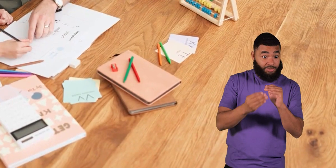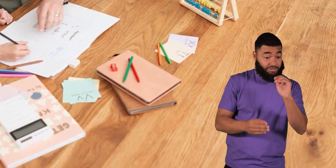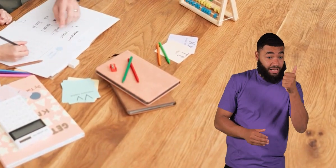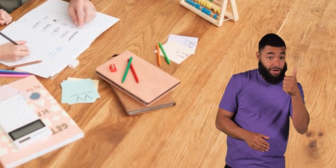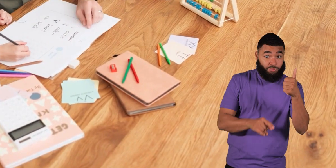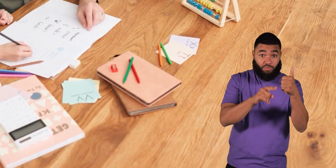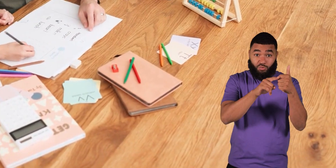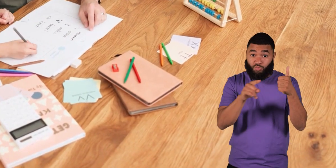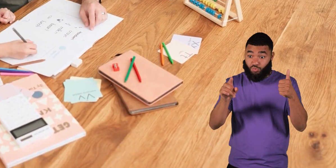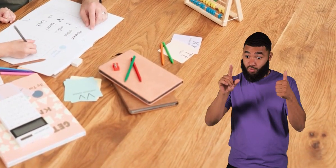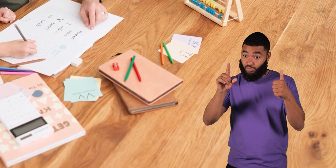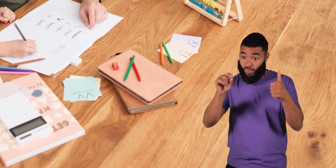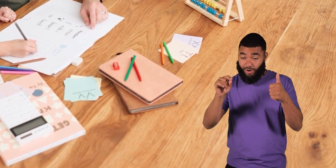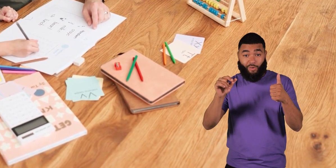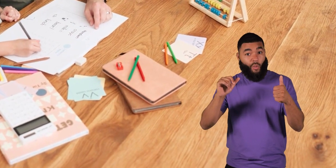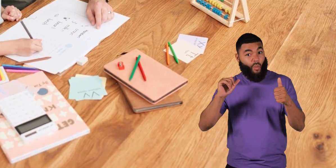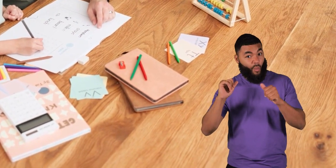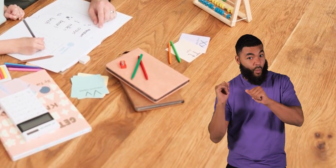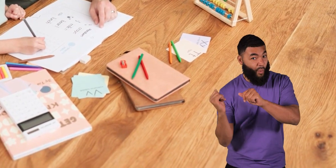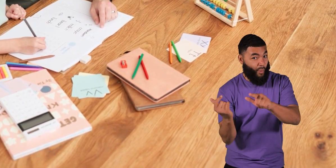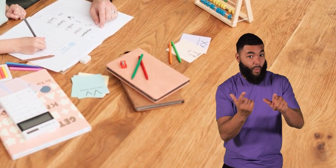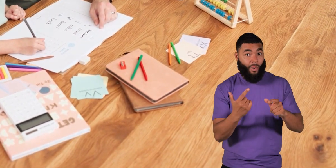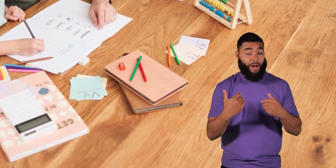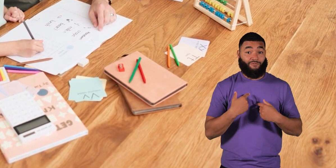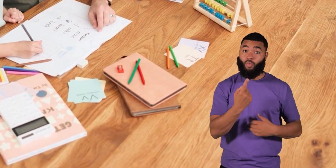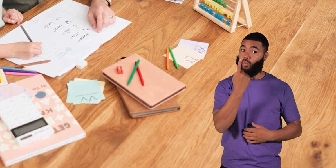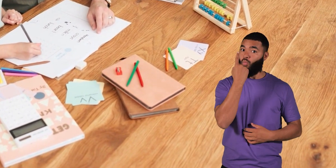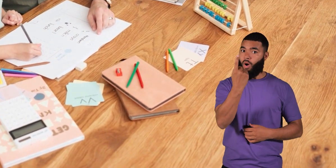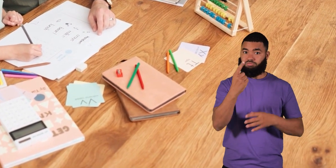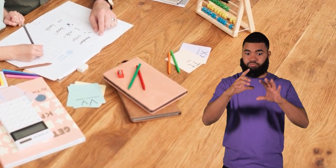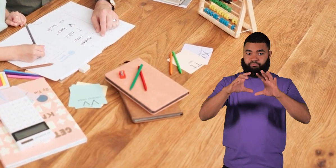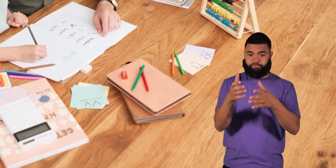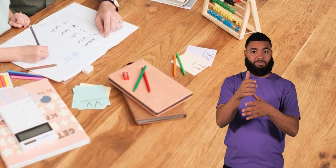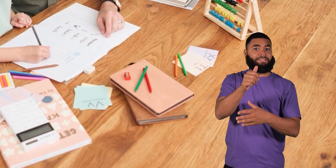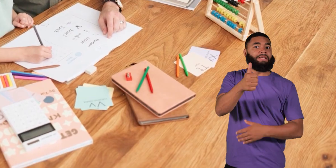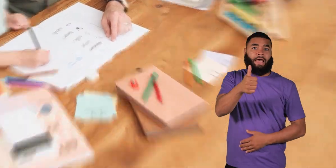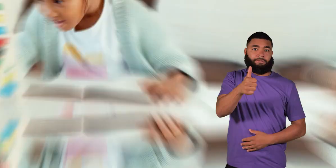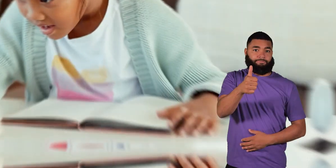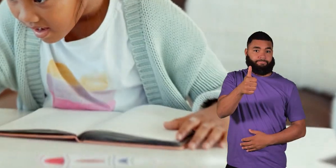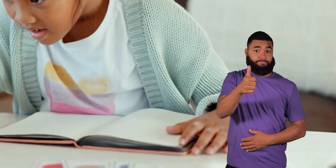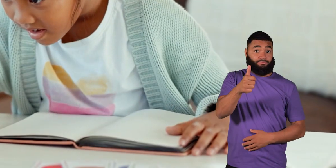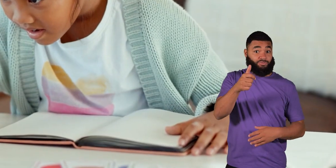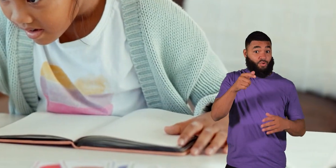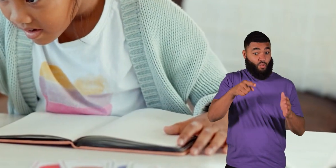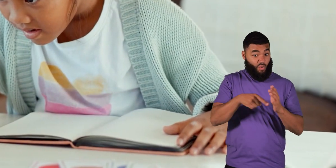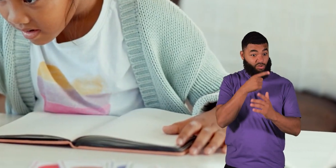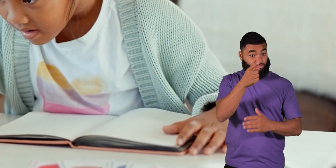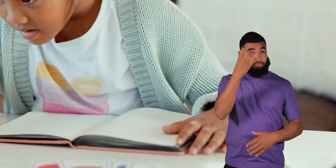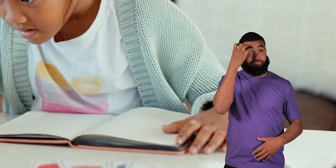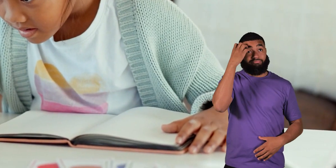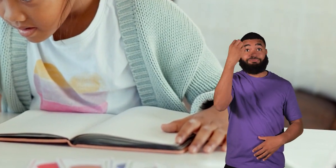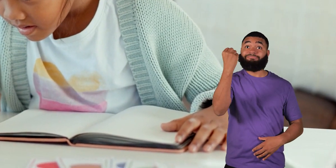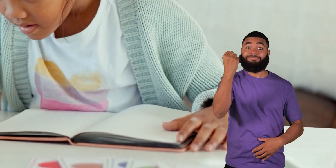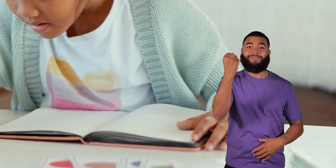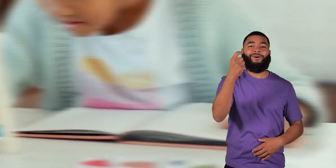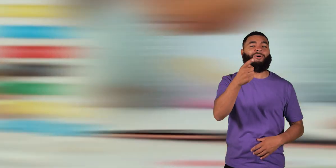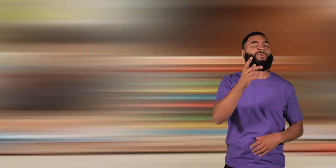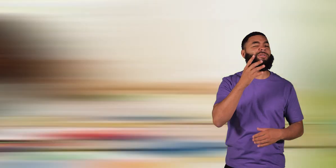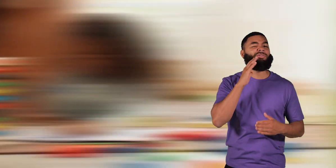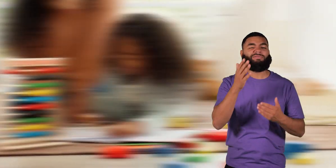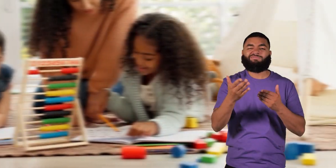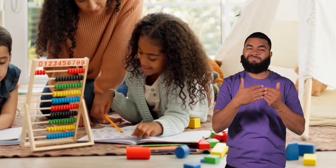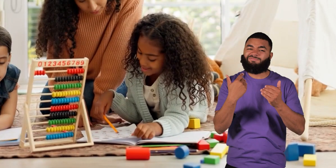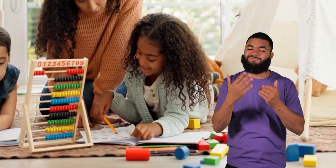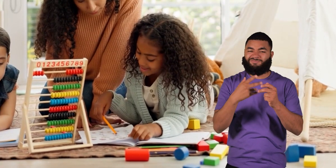numbers 10 to 20 all have one group of 10. once you have that fact memorized,